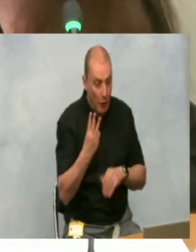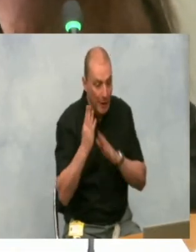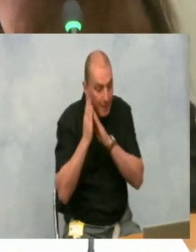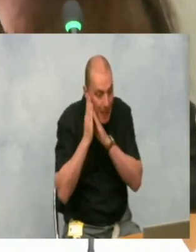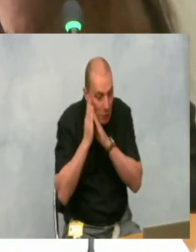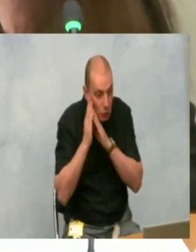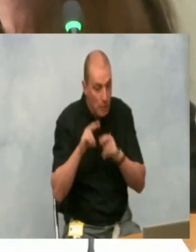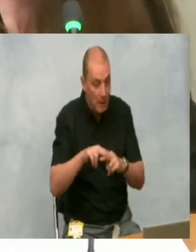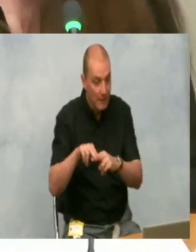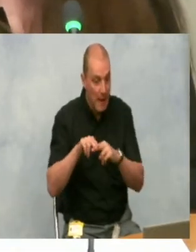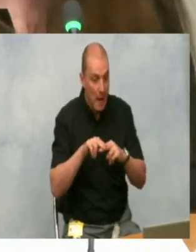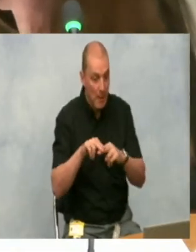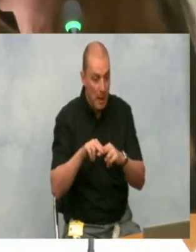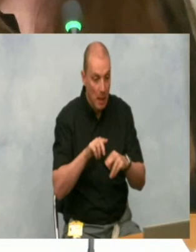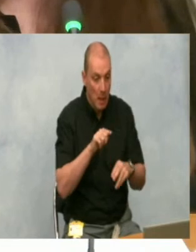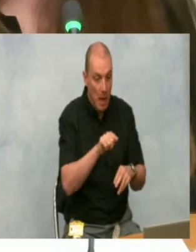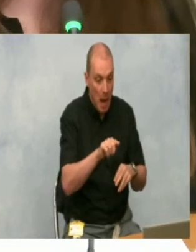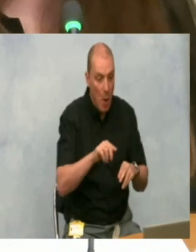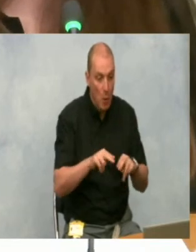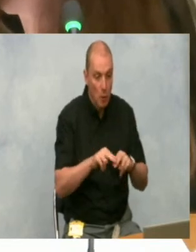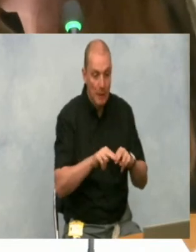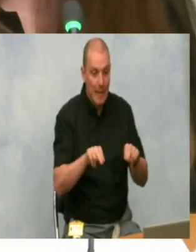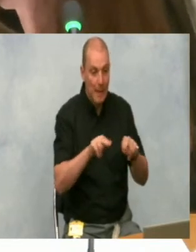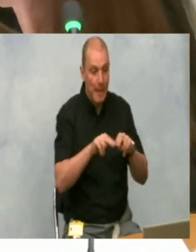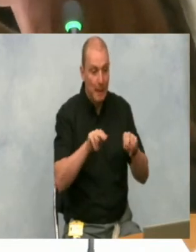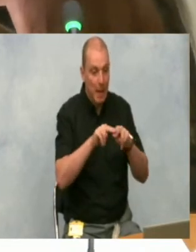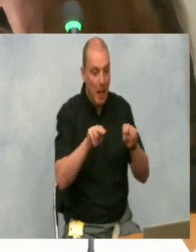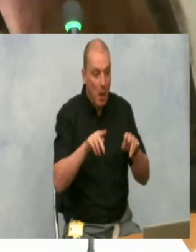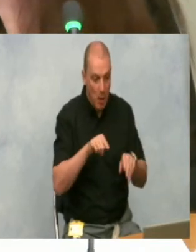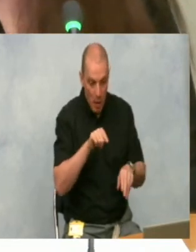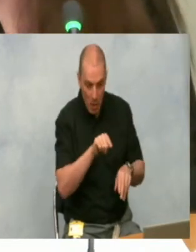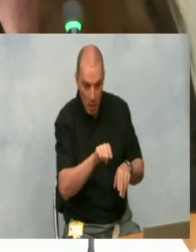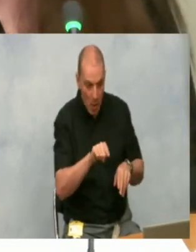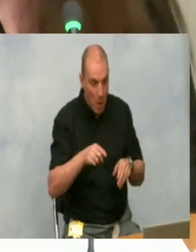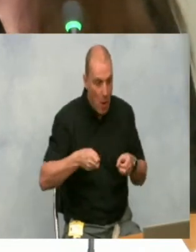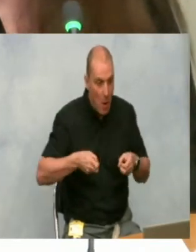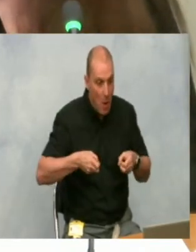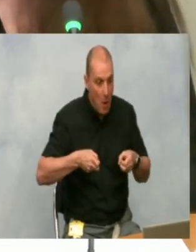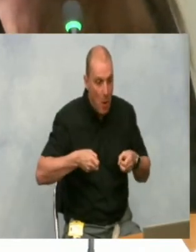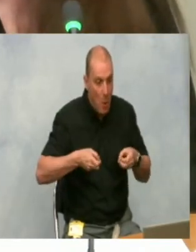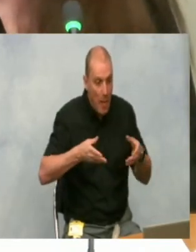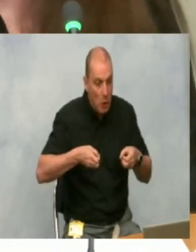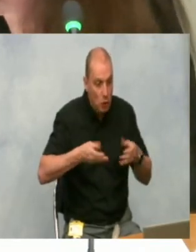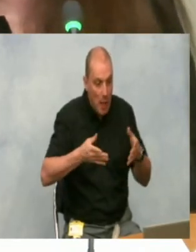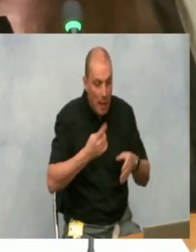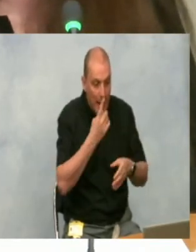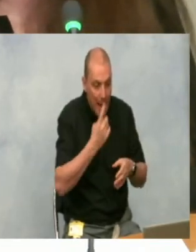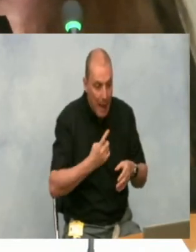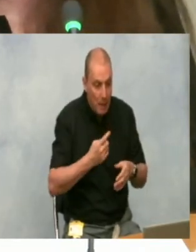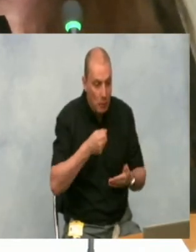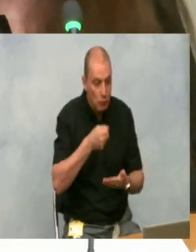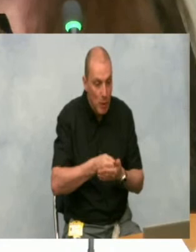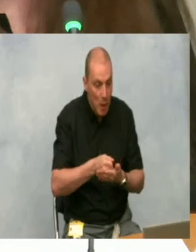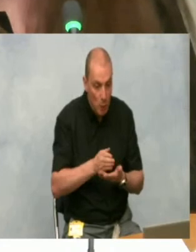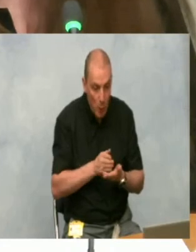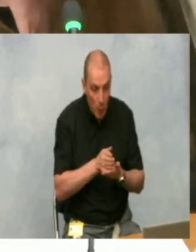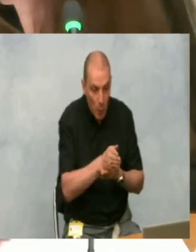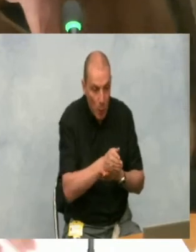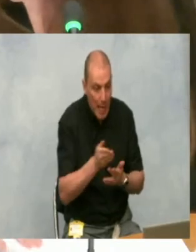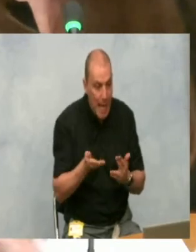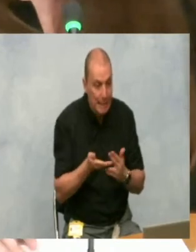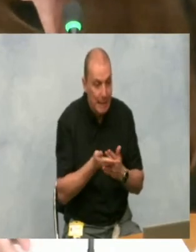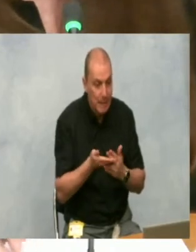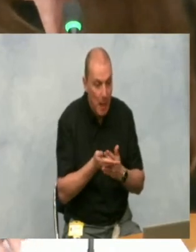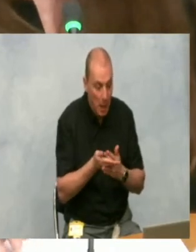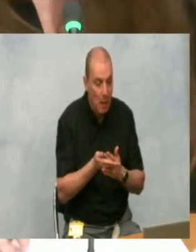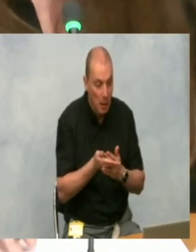houses, and some tenemental flats which will have wheelchair access on the ground floor, given this is an accessible site. So, and